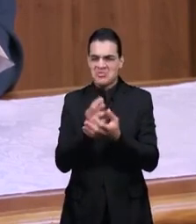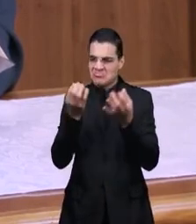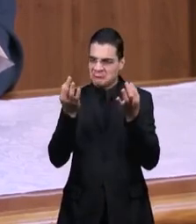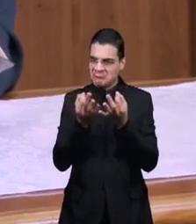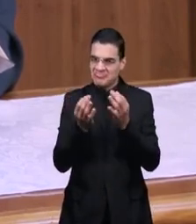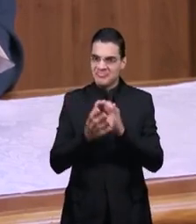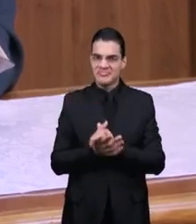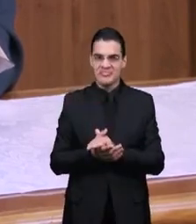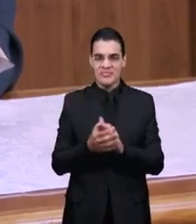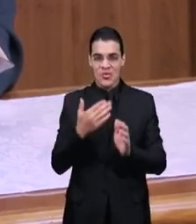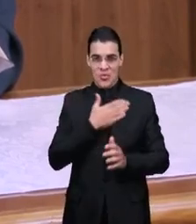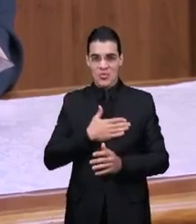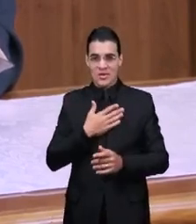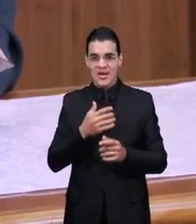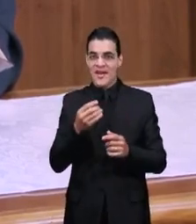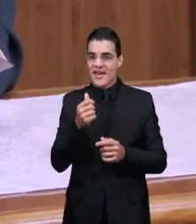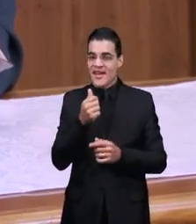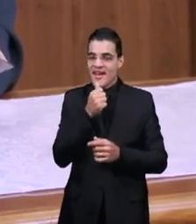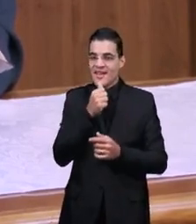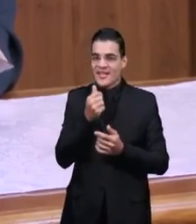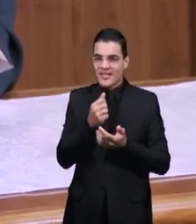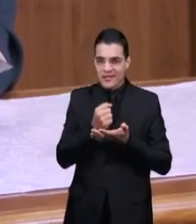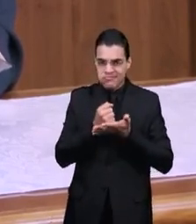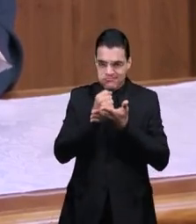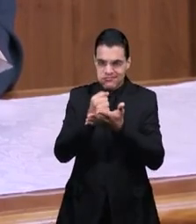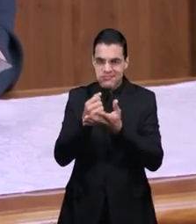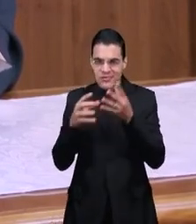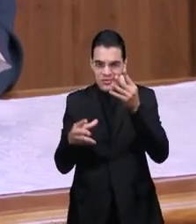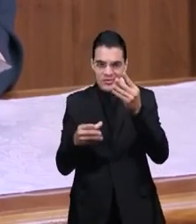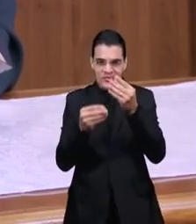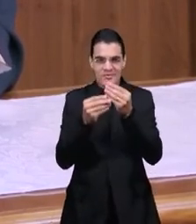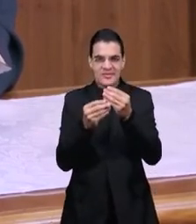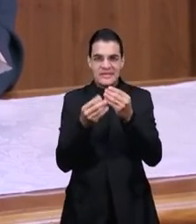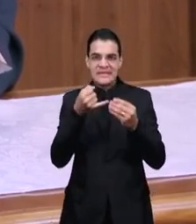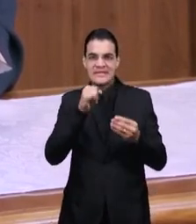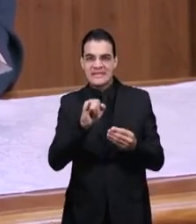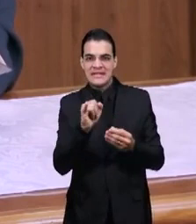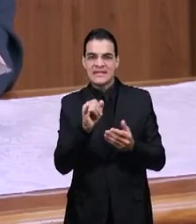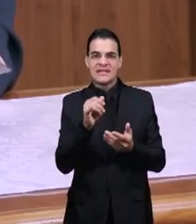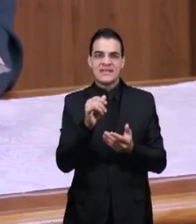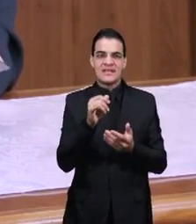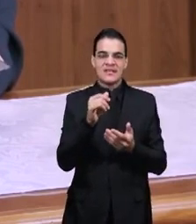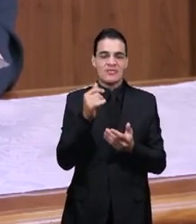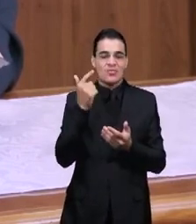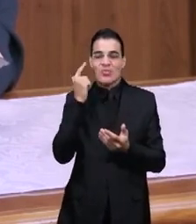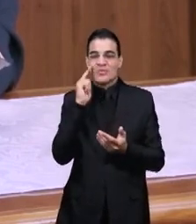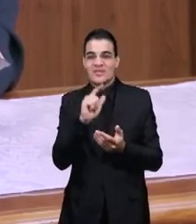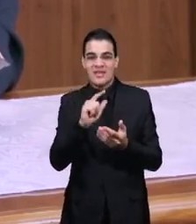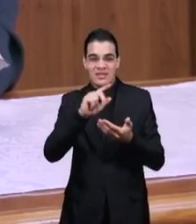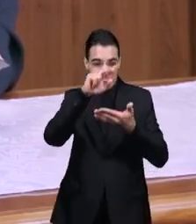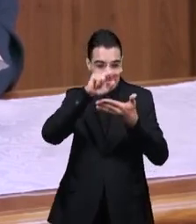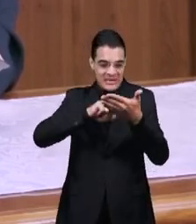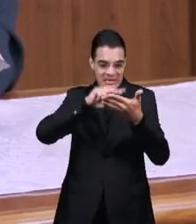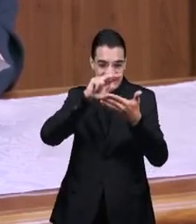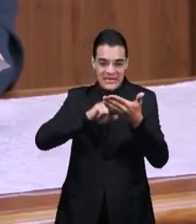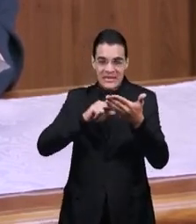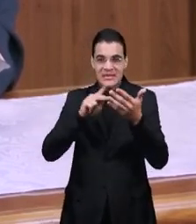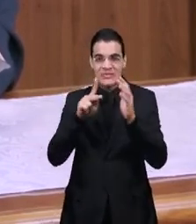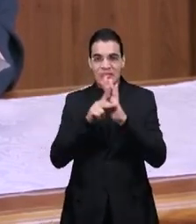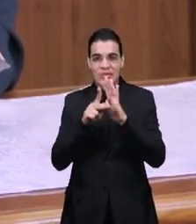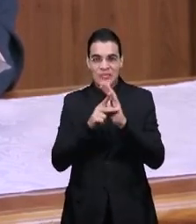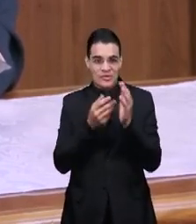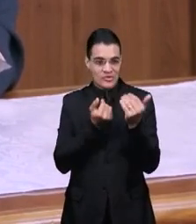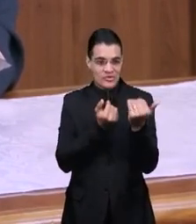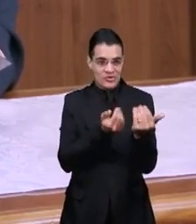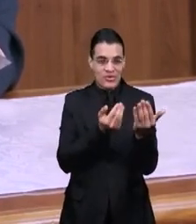like to simplify for those that weren't able to read the answer